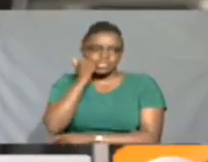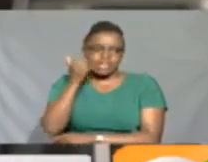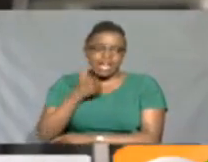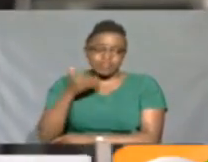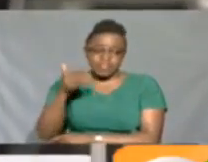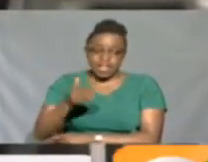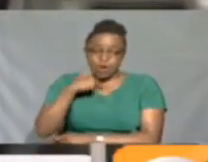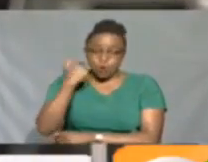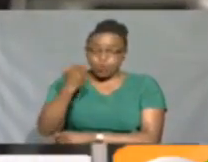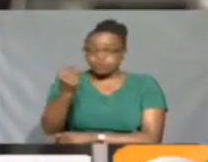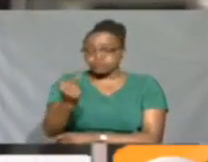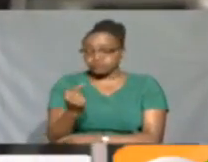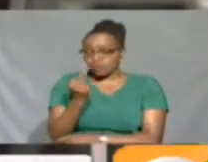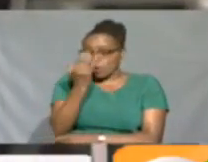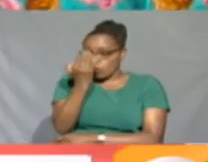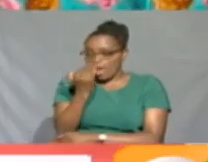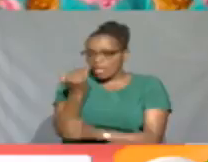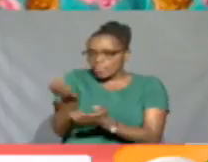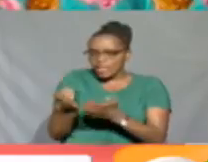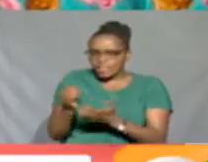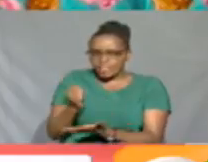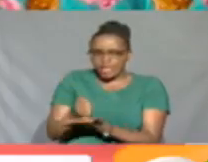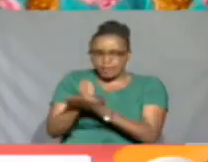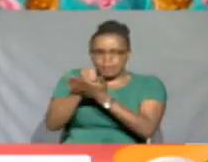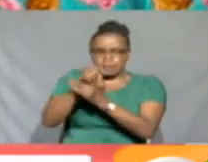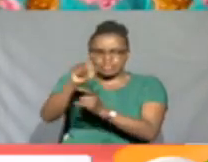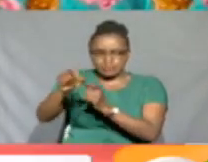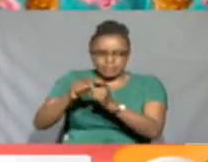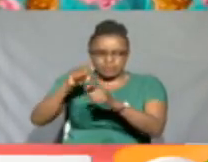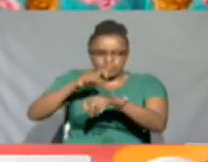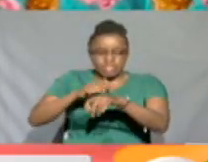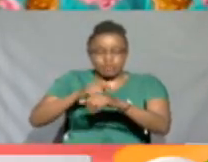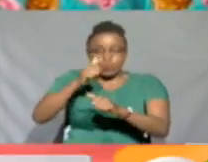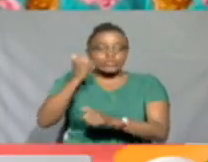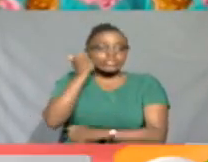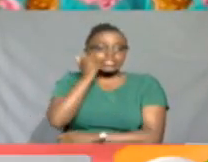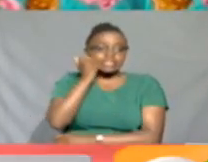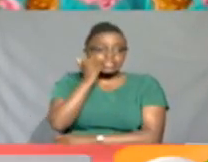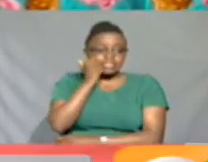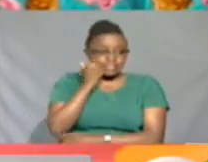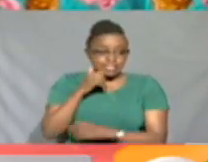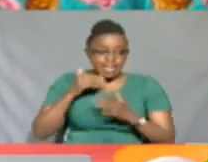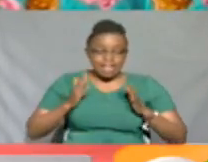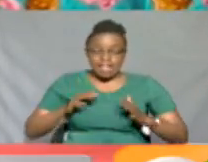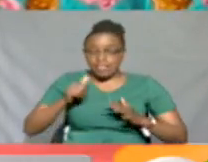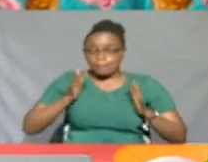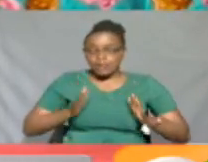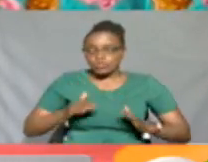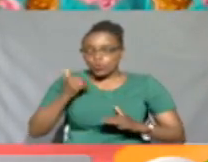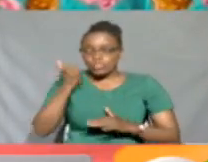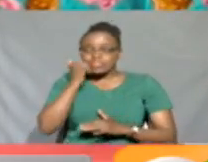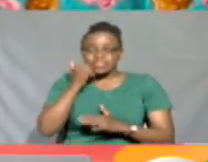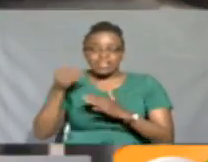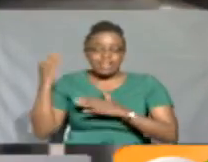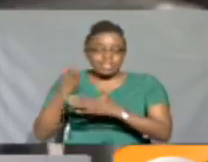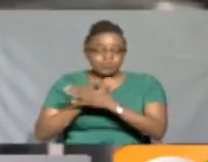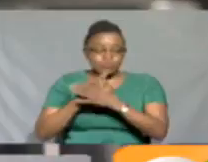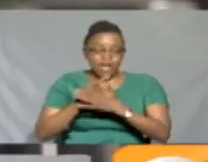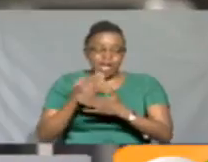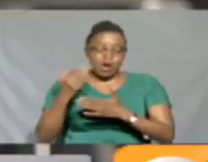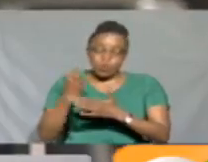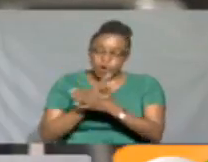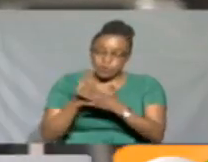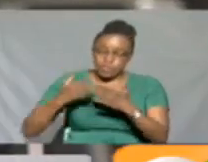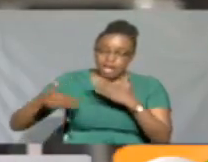who have come because they need that help that specific time they are sick, and somebody else who was sick like a week ago wants an